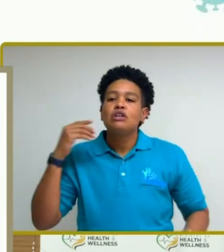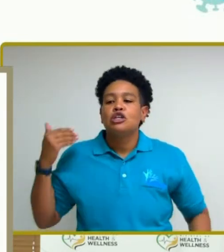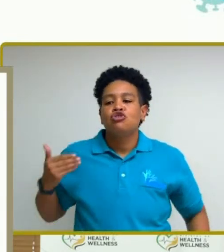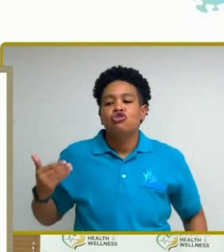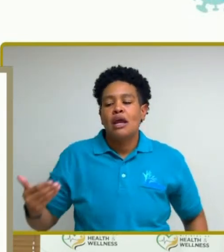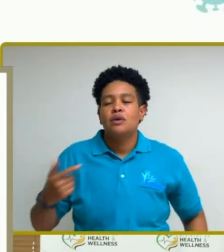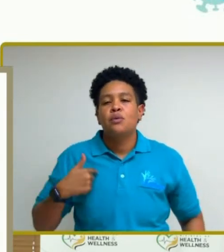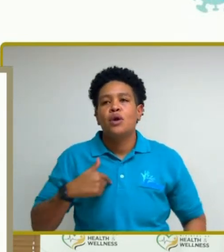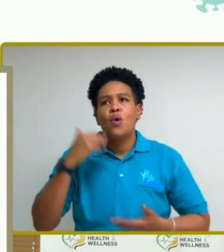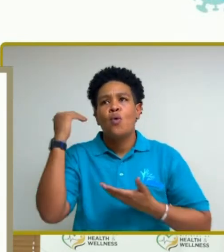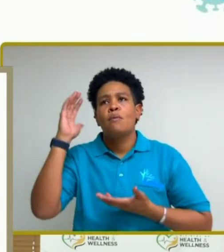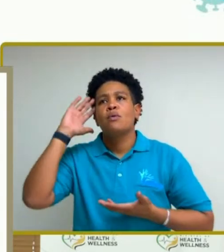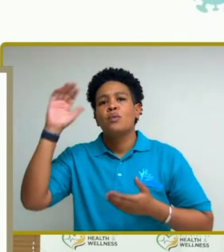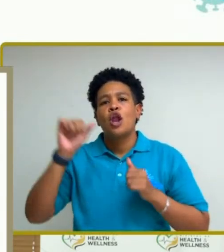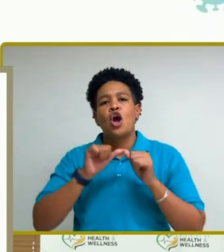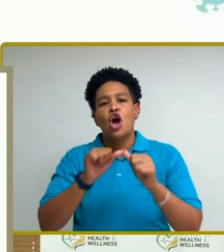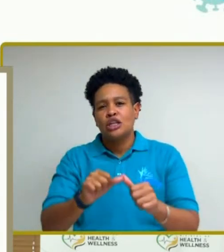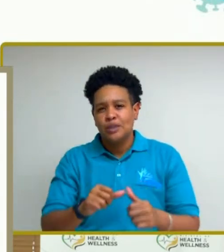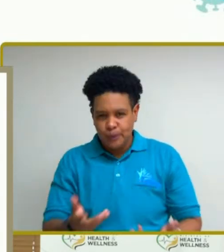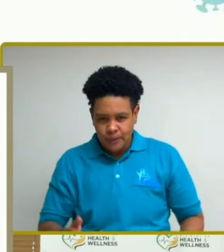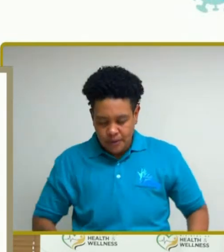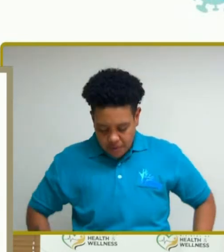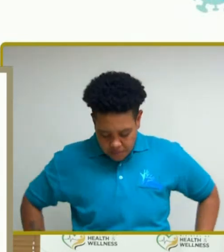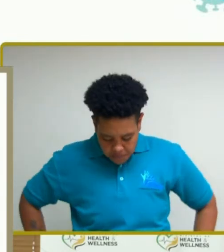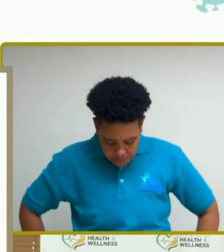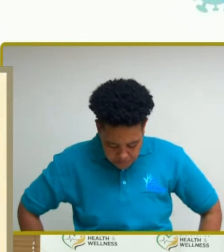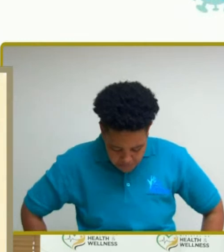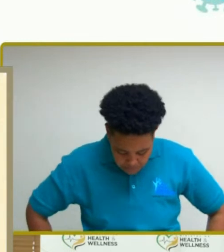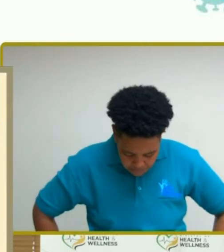we're hoping will continue.